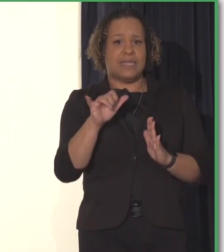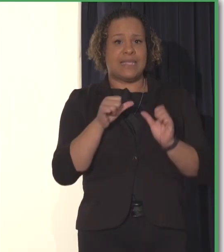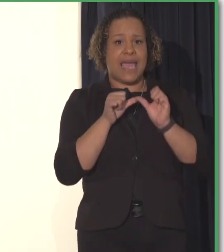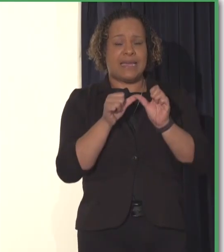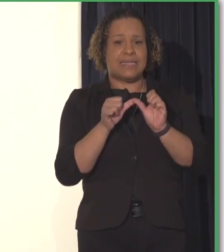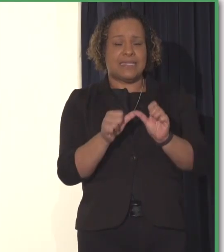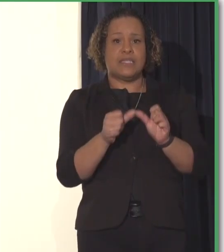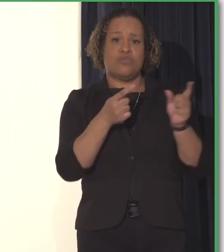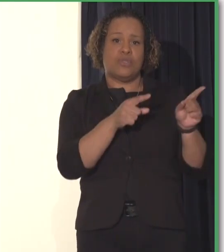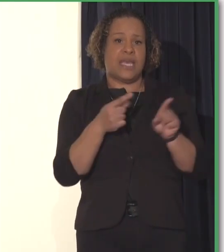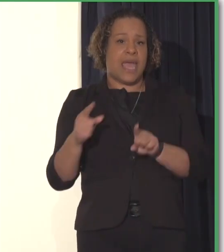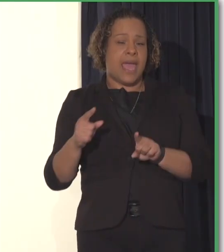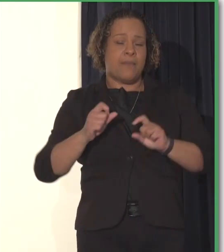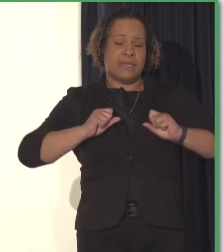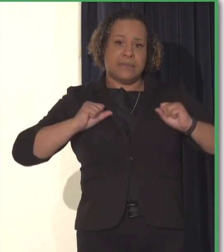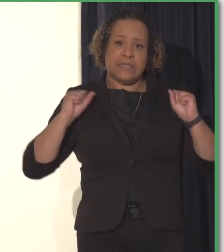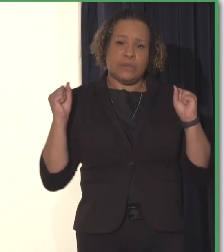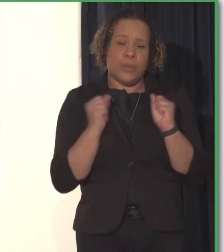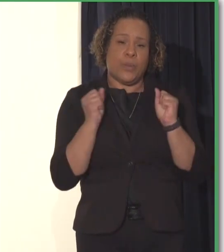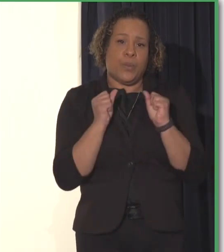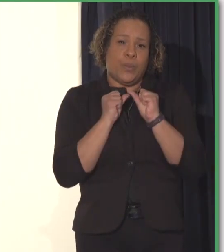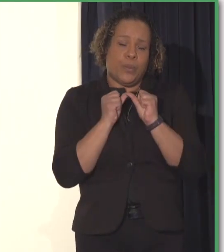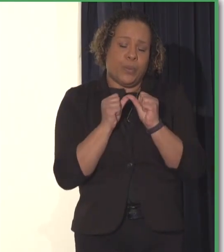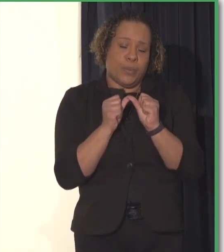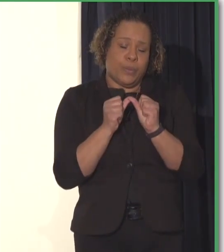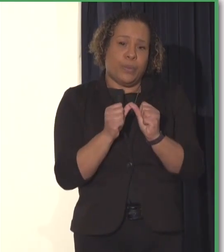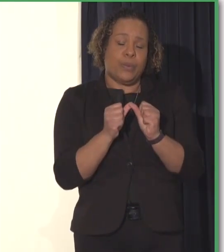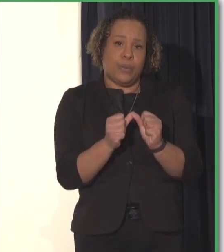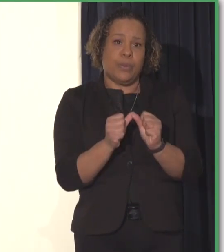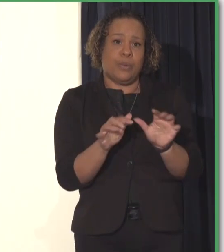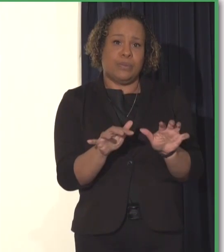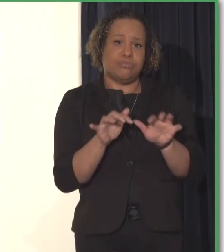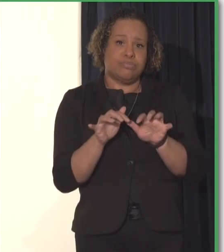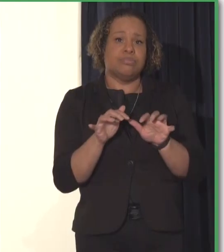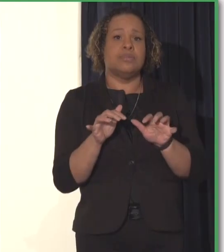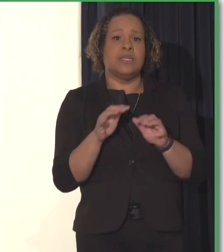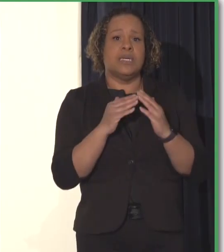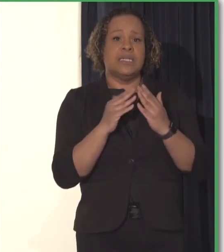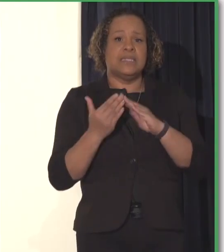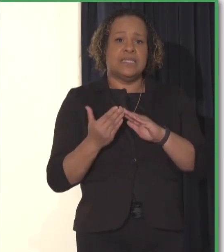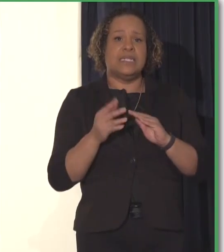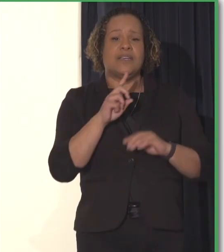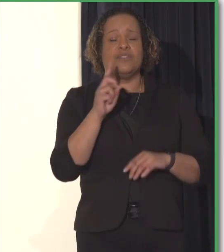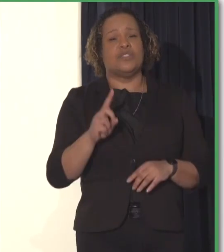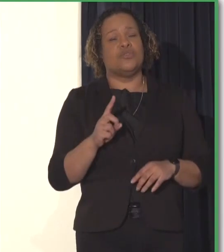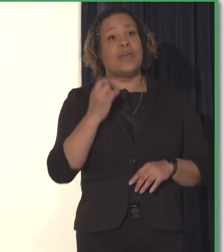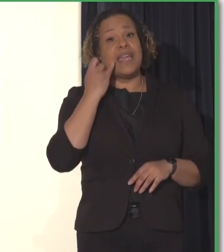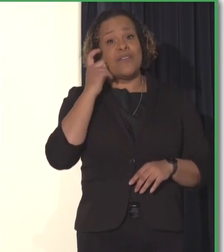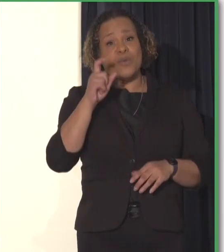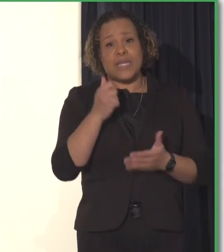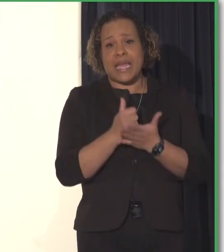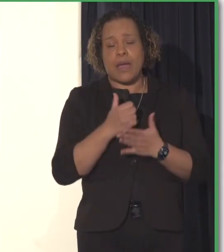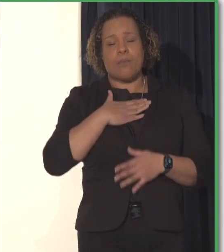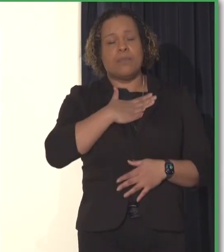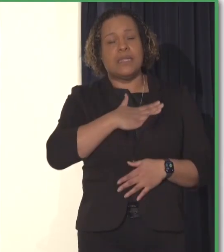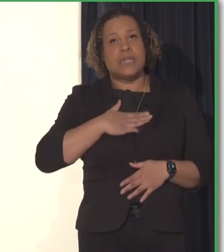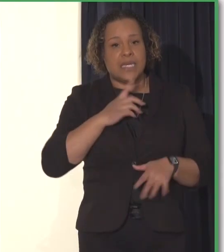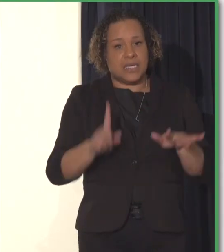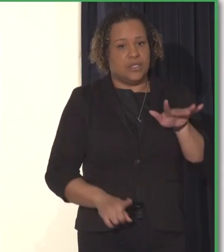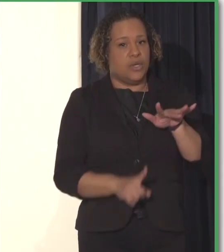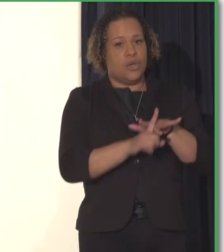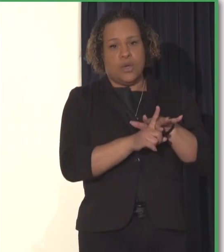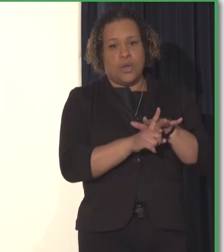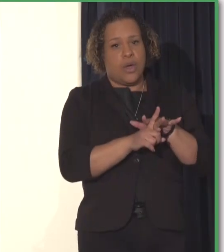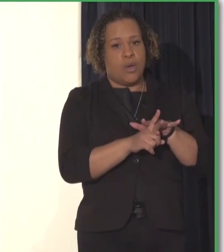frigid temperatures continue in the city of Detroit. Anyone needing that assistance, please go to any police precinct and they will help you